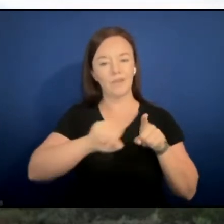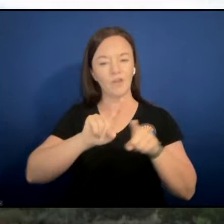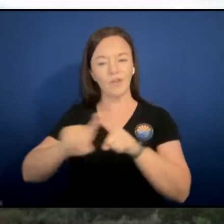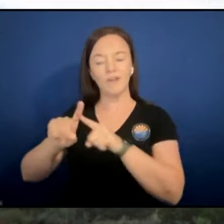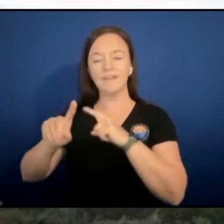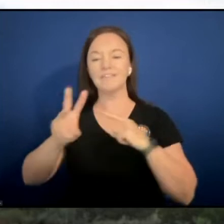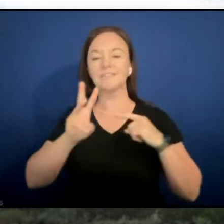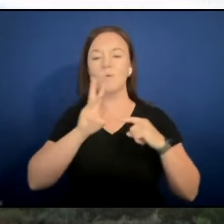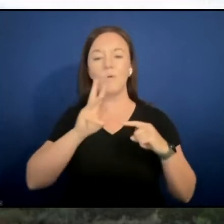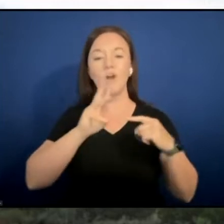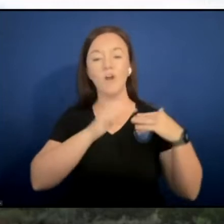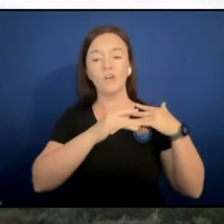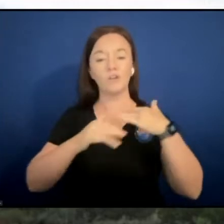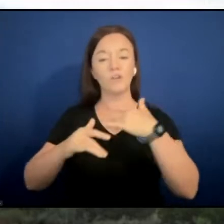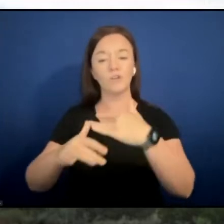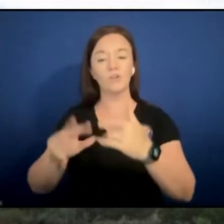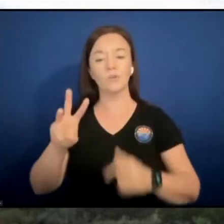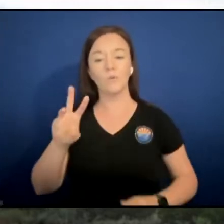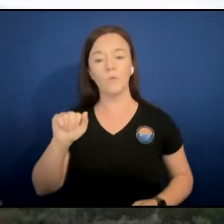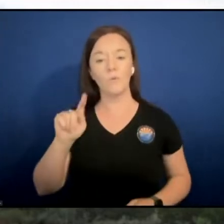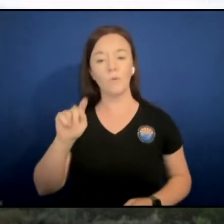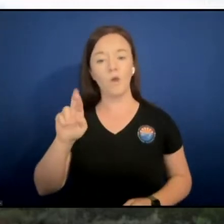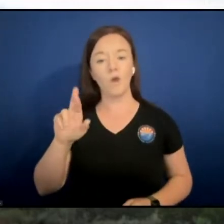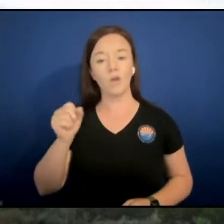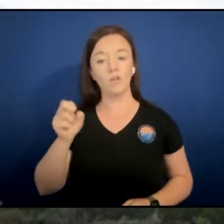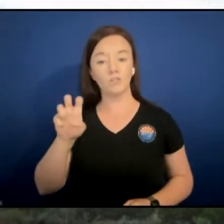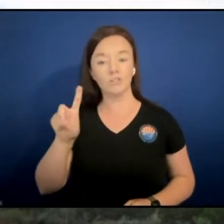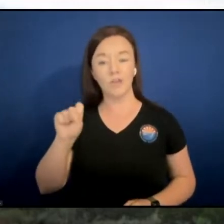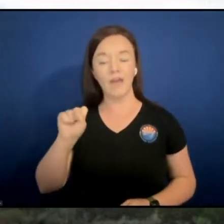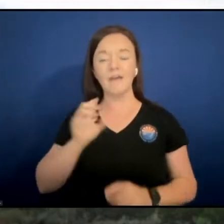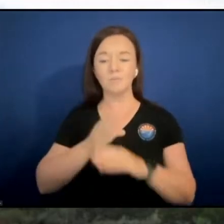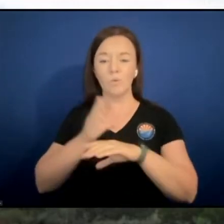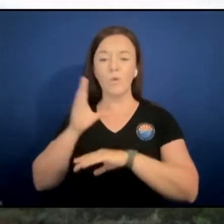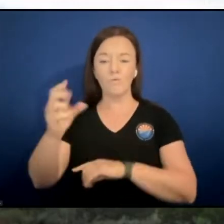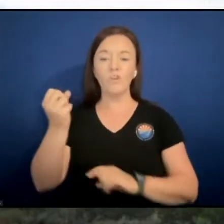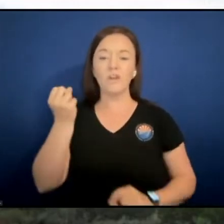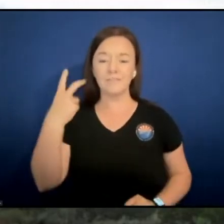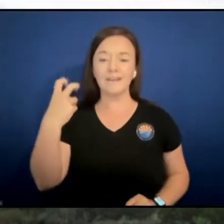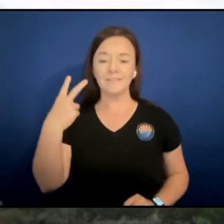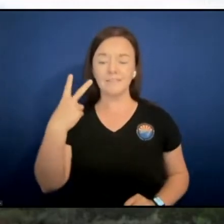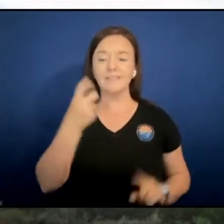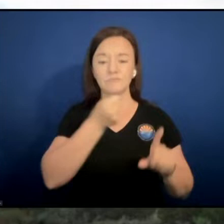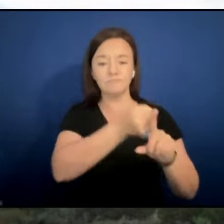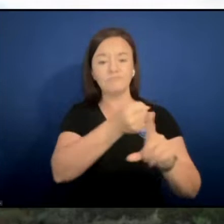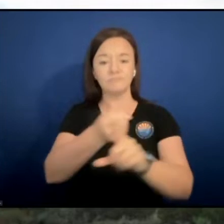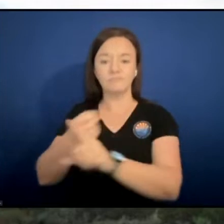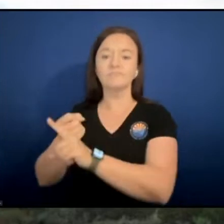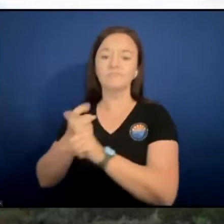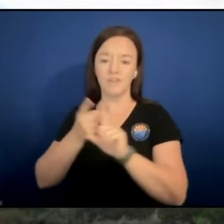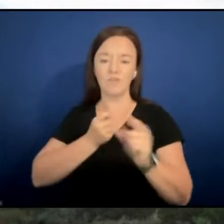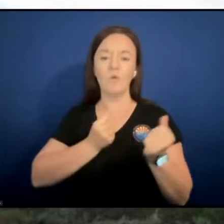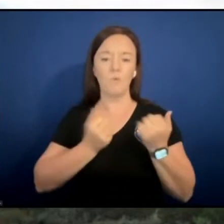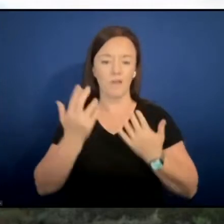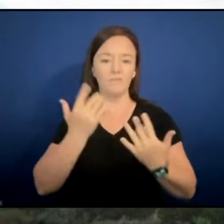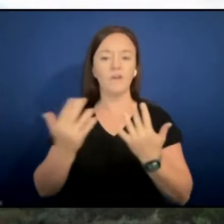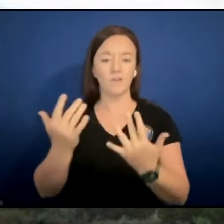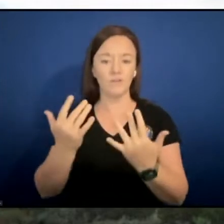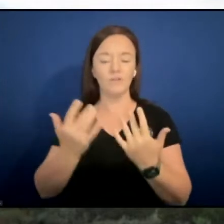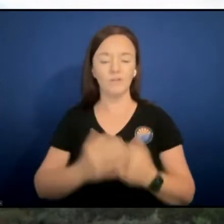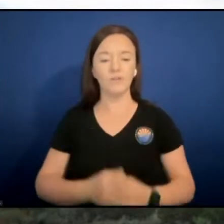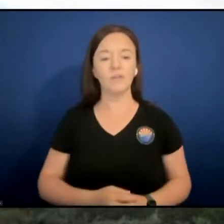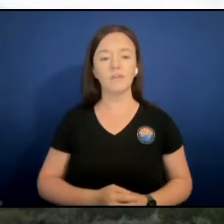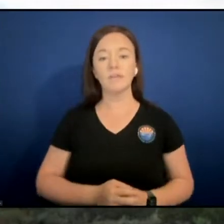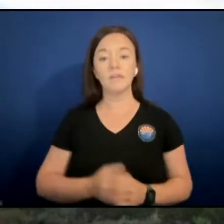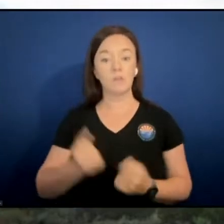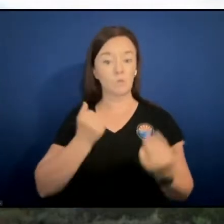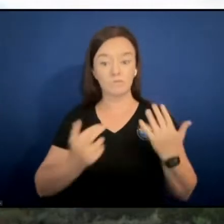over a dozen watersheds that have been impacted by a major wildfire. And those major wildfires